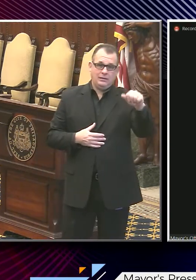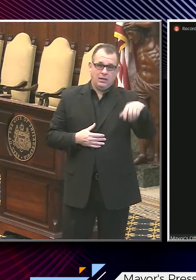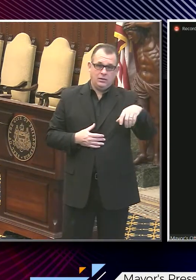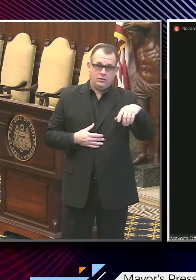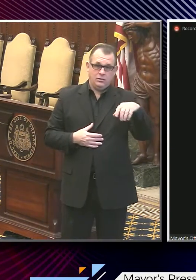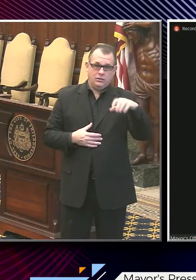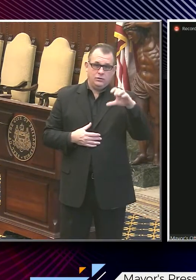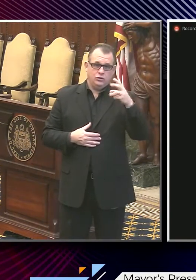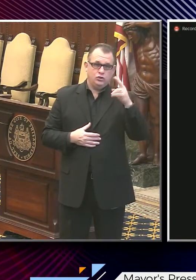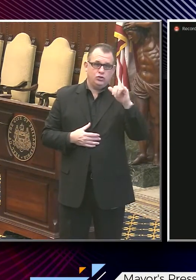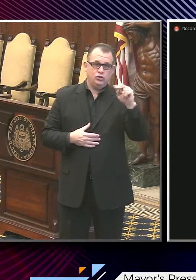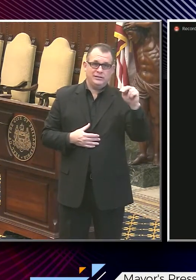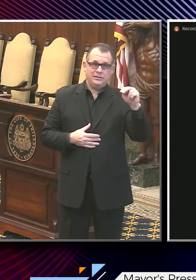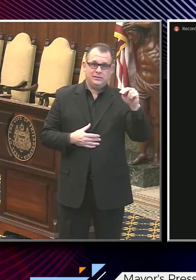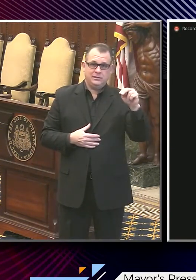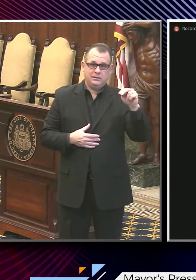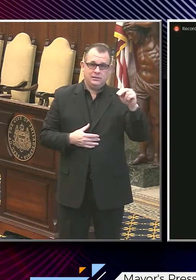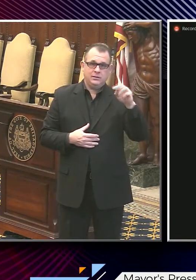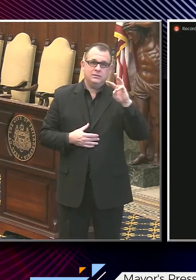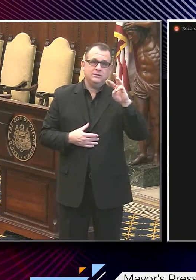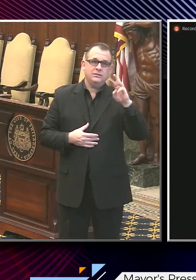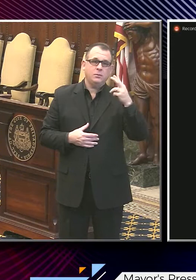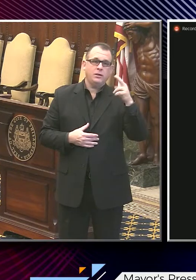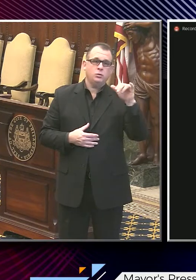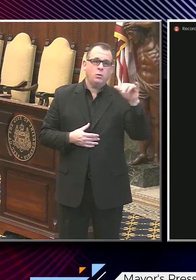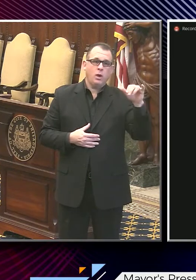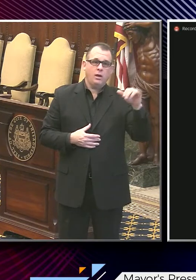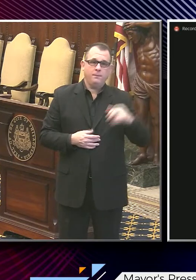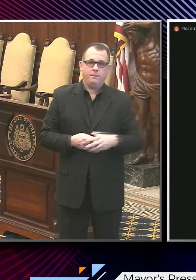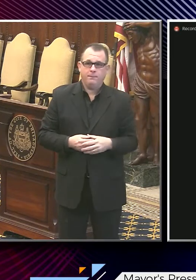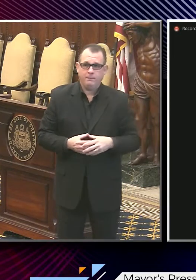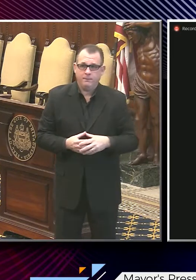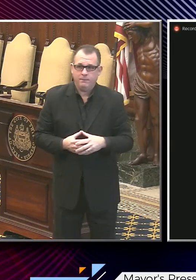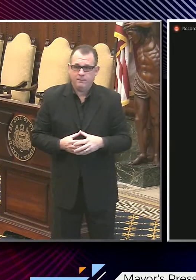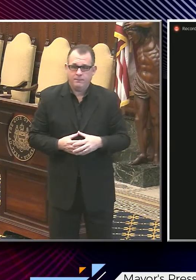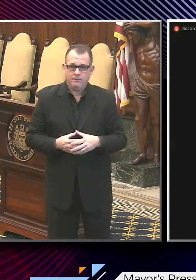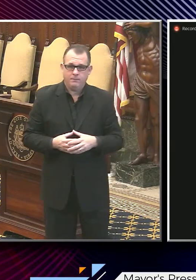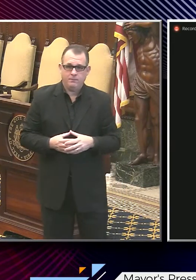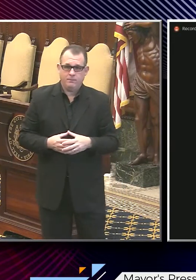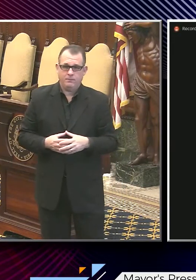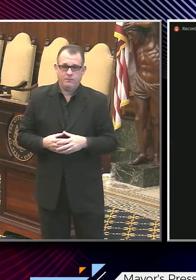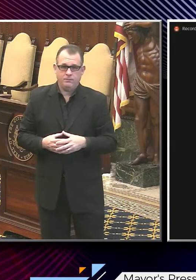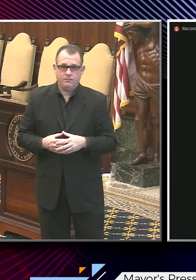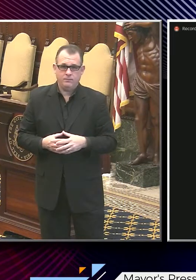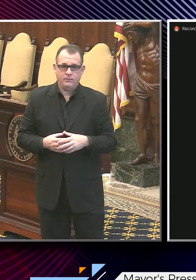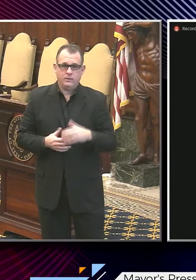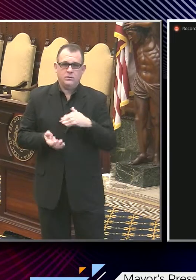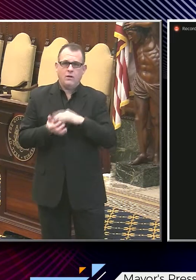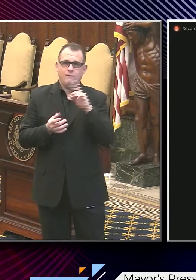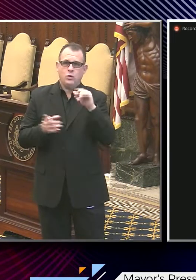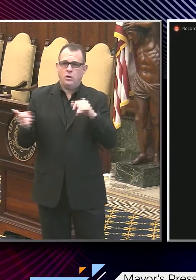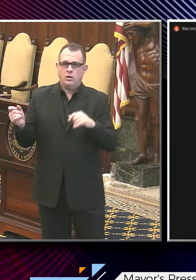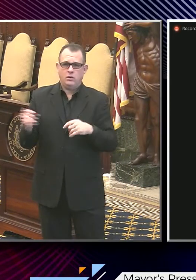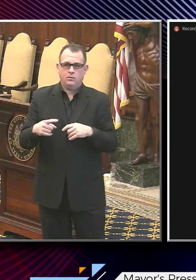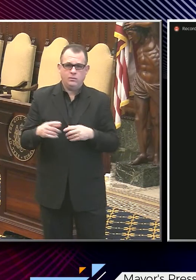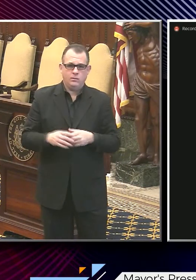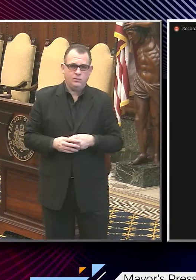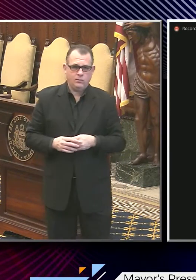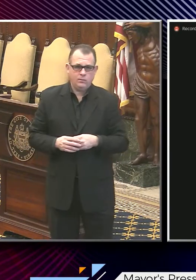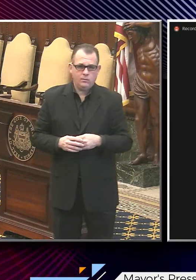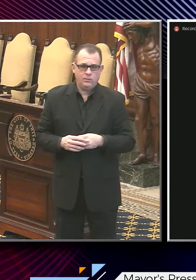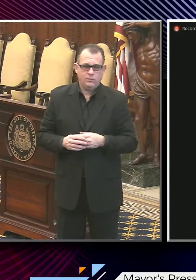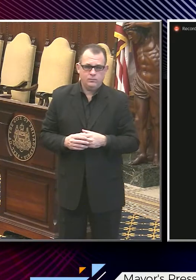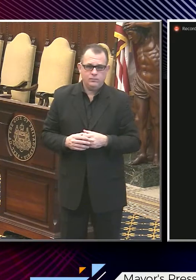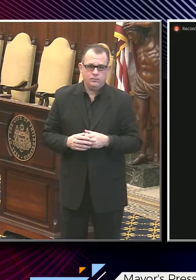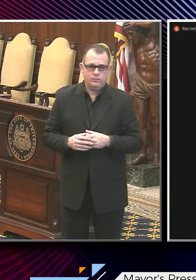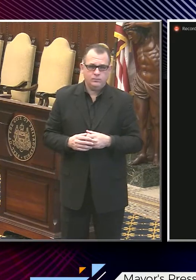of WHYY. Great. Great. I think this question is probably for Dr. Farley. I think following up